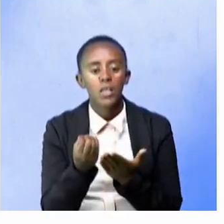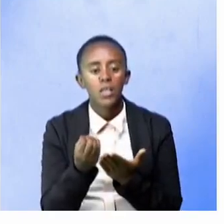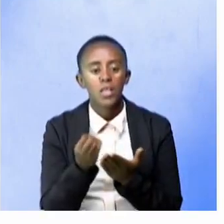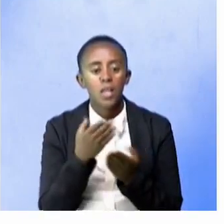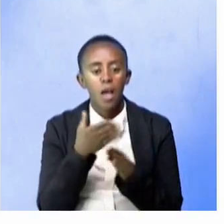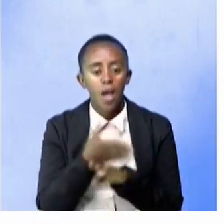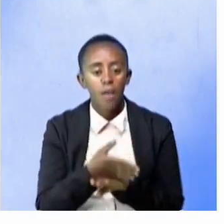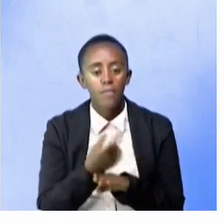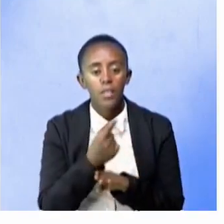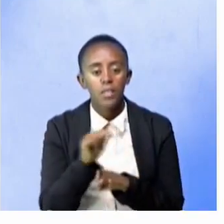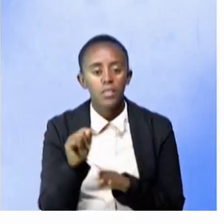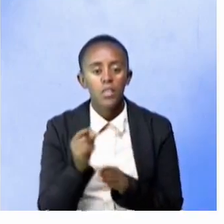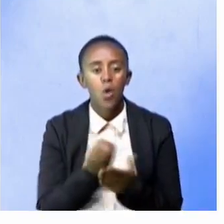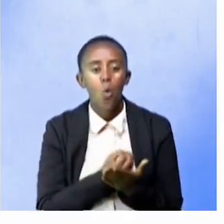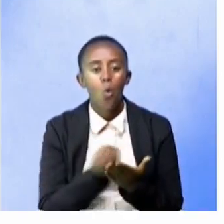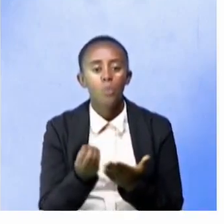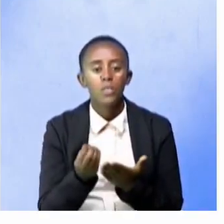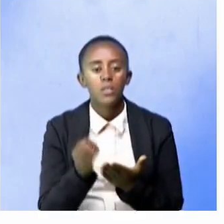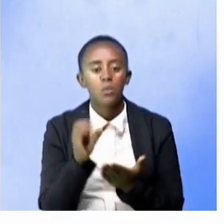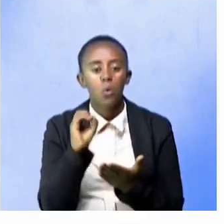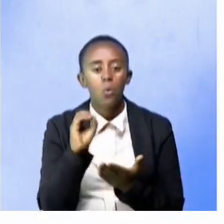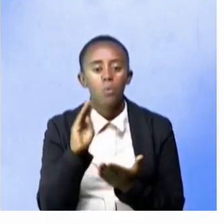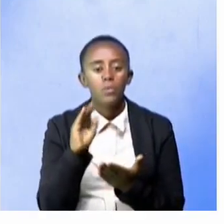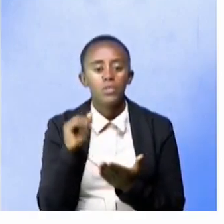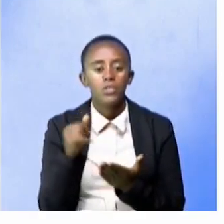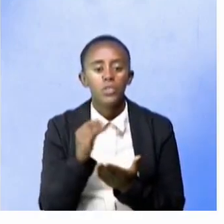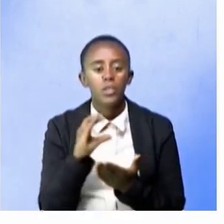After the object.